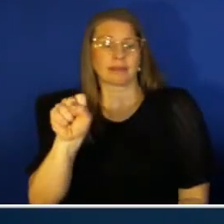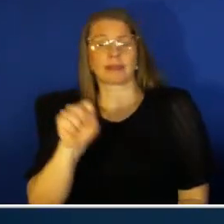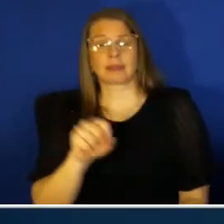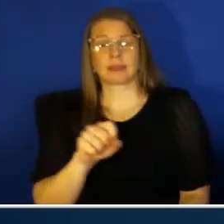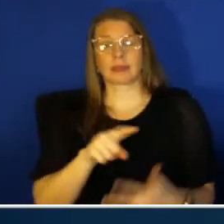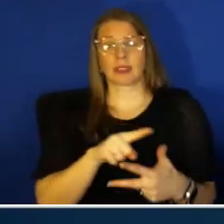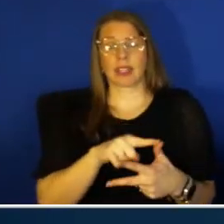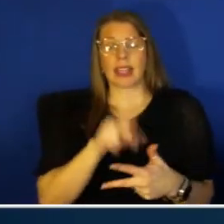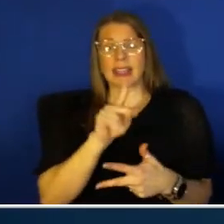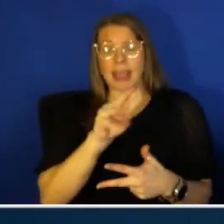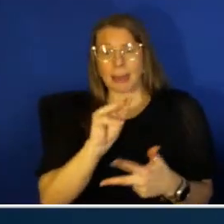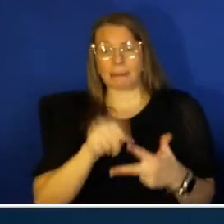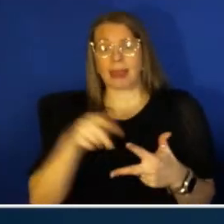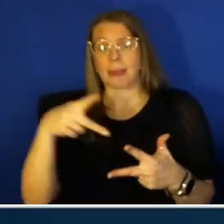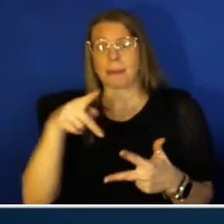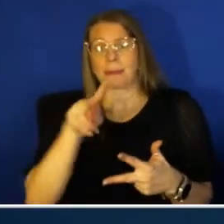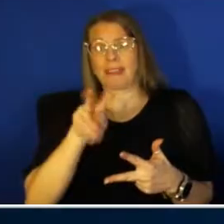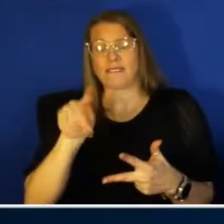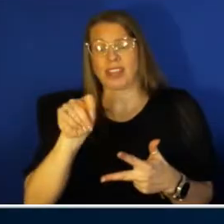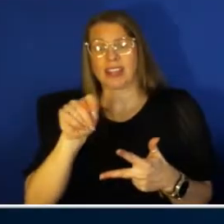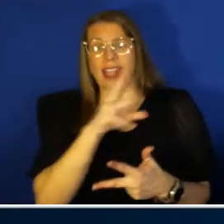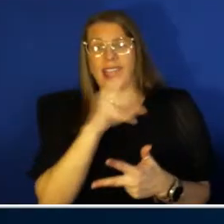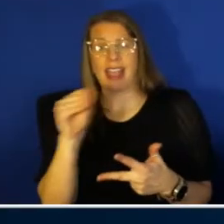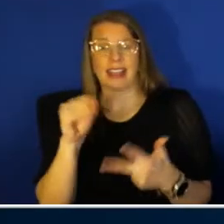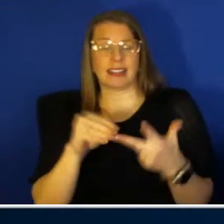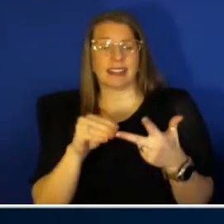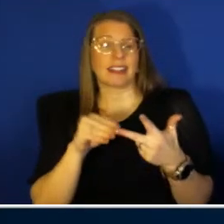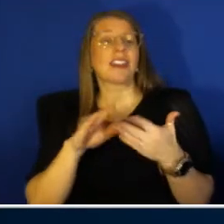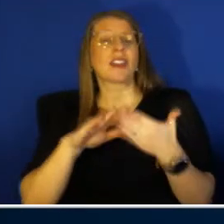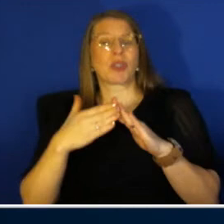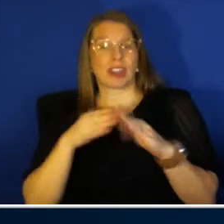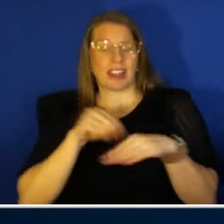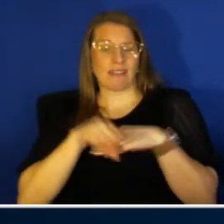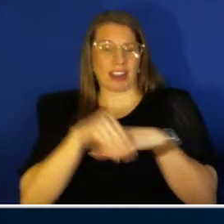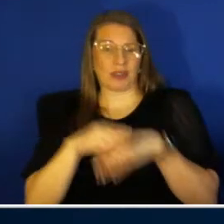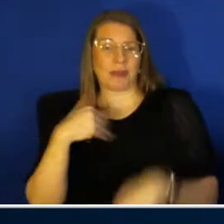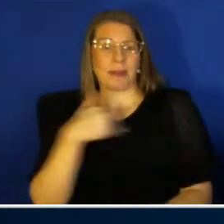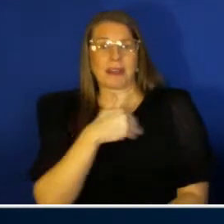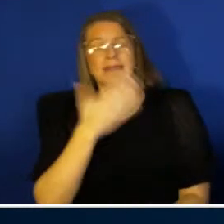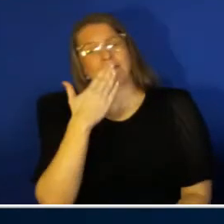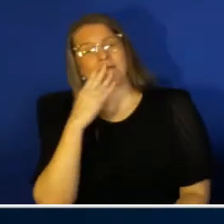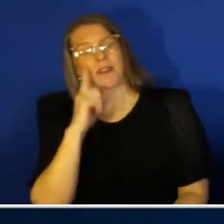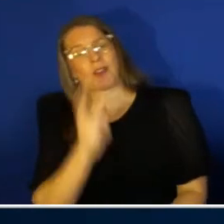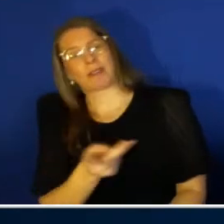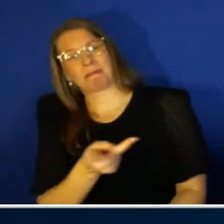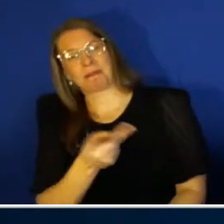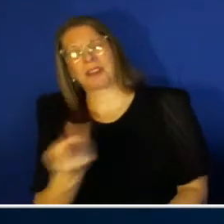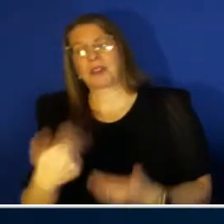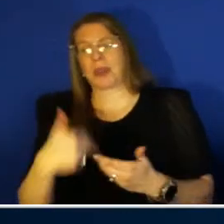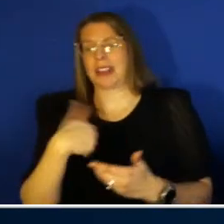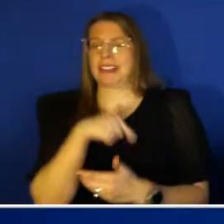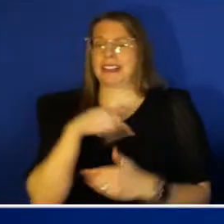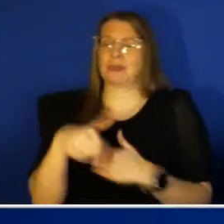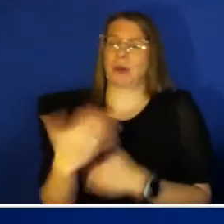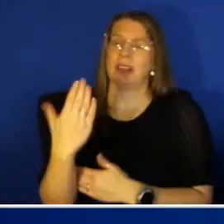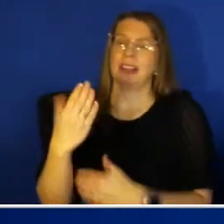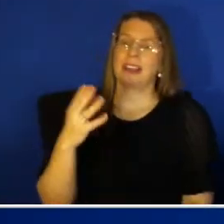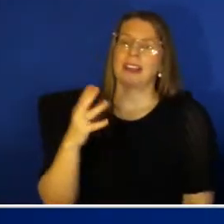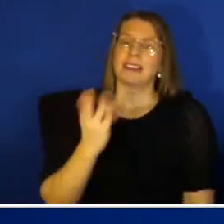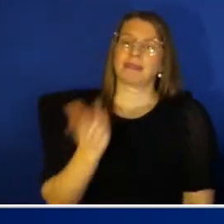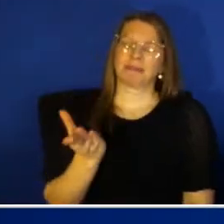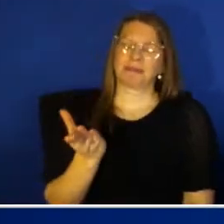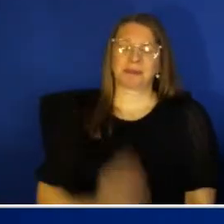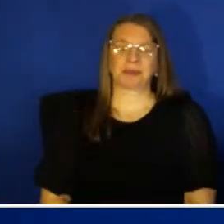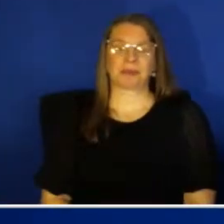all of our community advisory members. And shout out to both of you. Thank you so much for the work you do and being here with us this morning. Dr. Hawkinson, final thoughts. Yeah, I mean, I